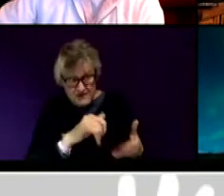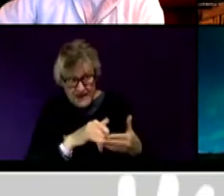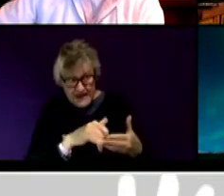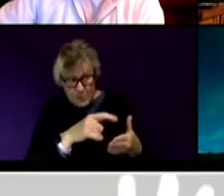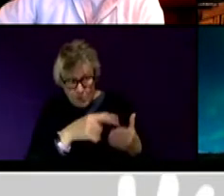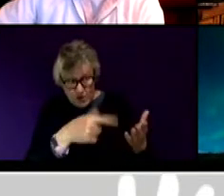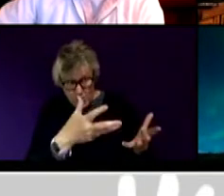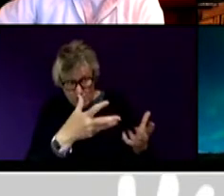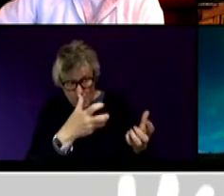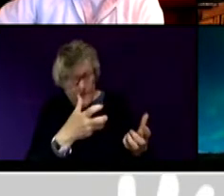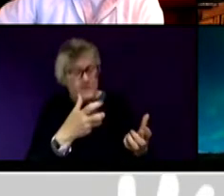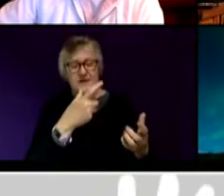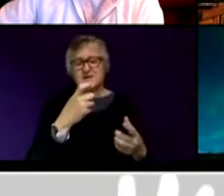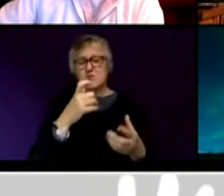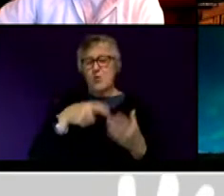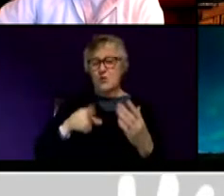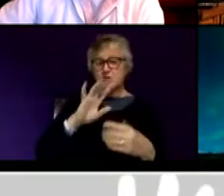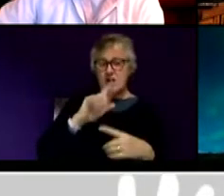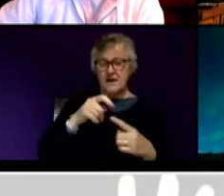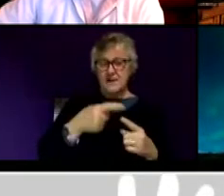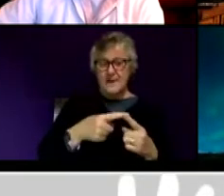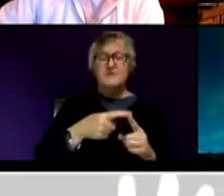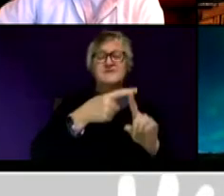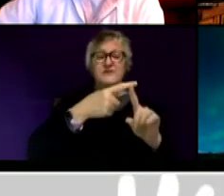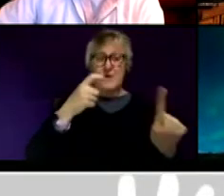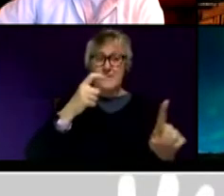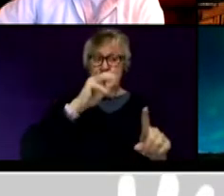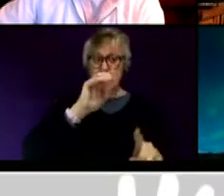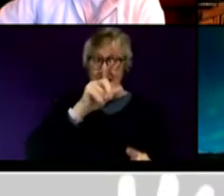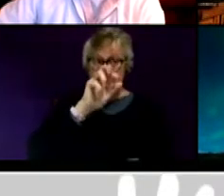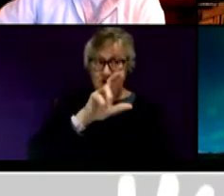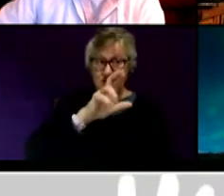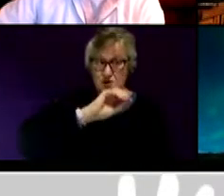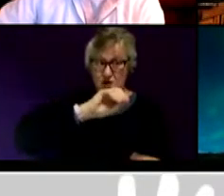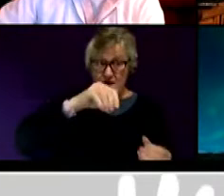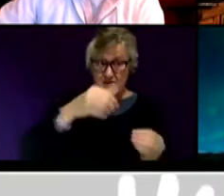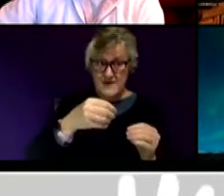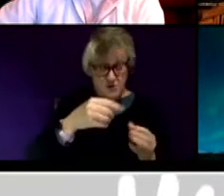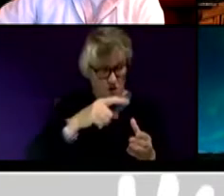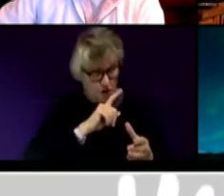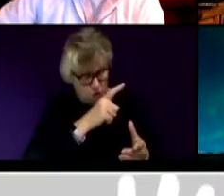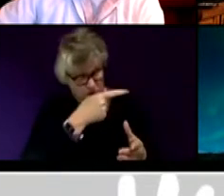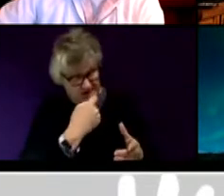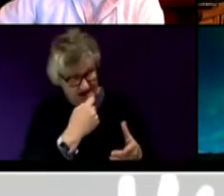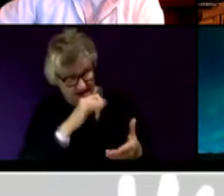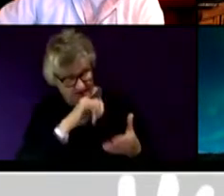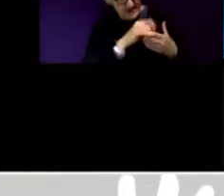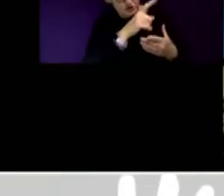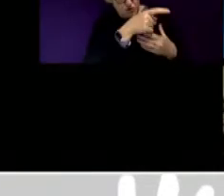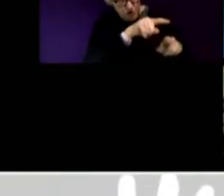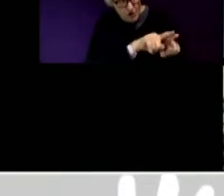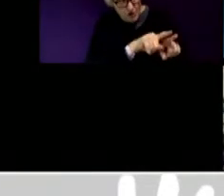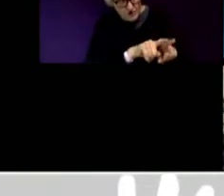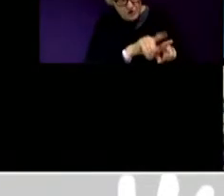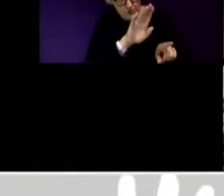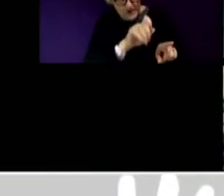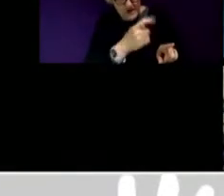from from the mayor's office. But are you saying that that should also be the case for the subcommittees